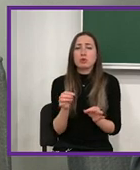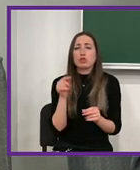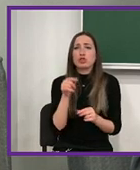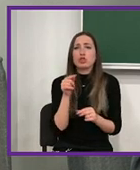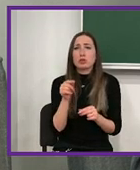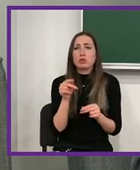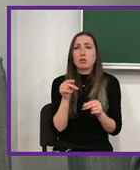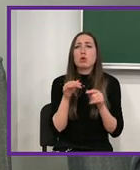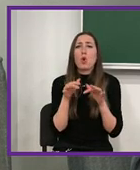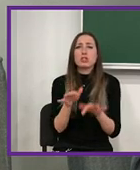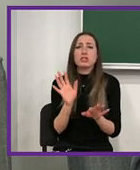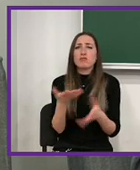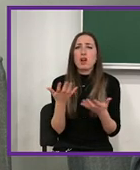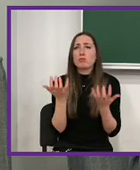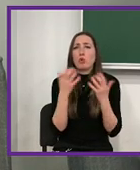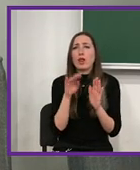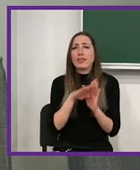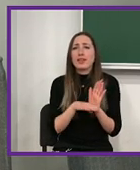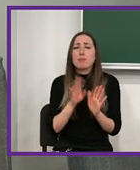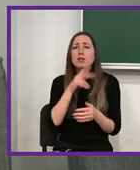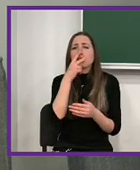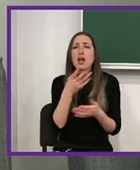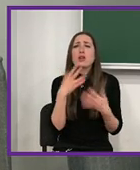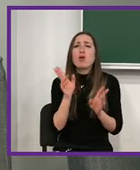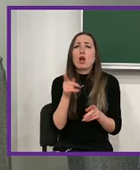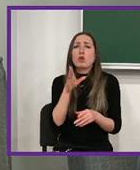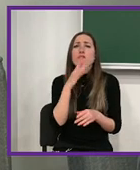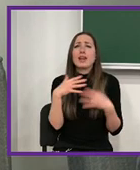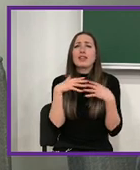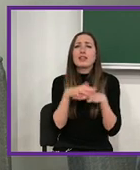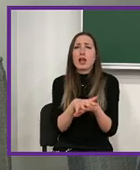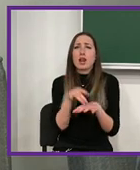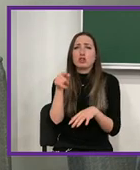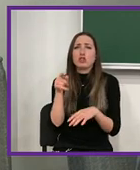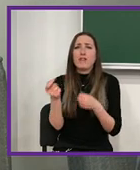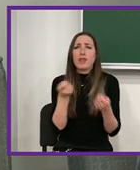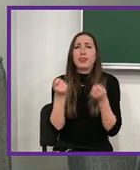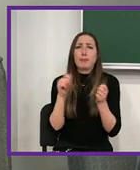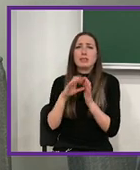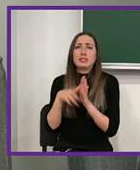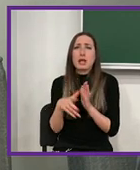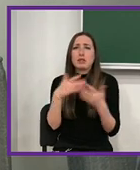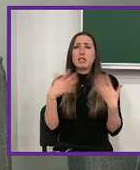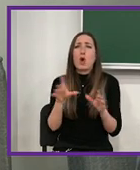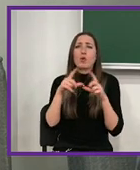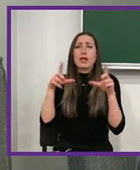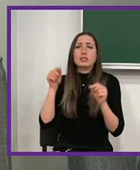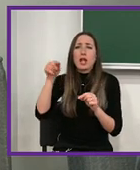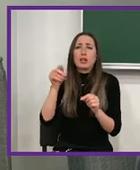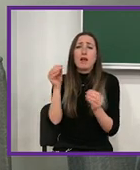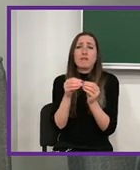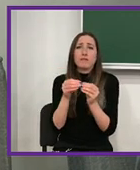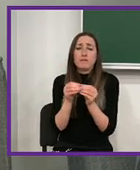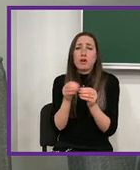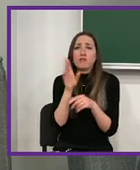human rights into policies and management systems that are known in the organization and that you already work